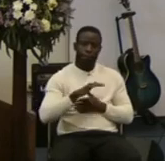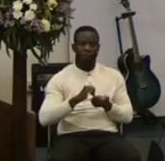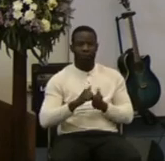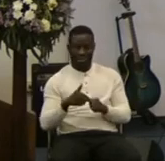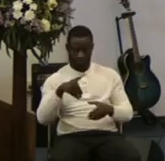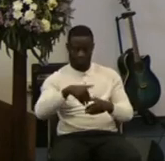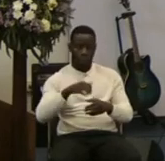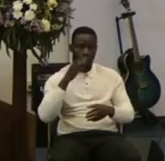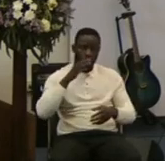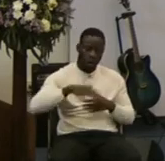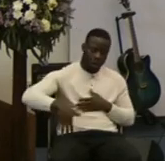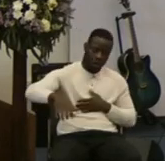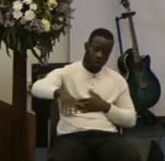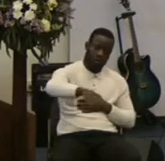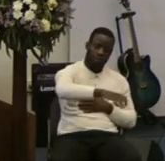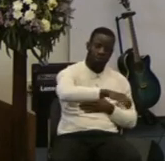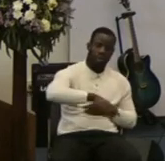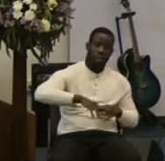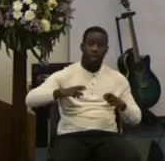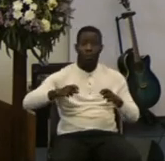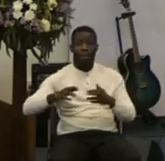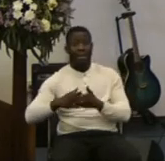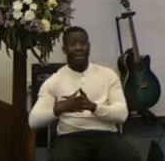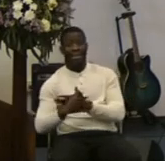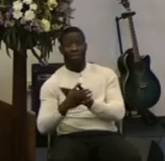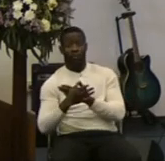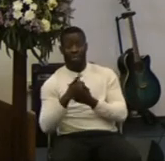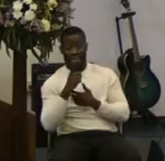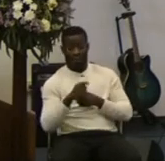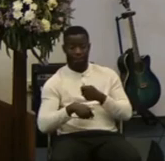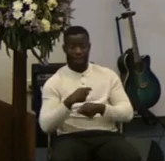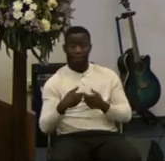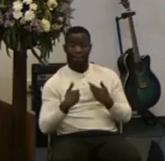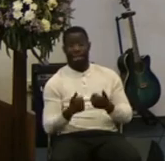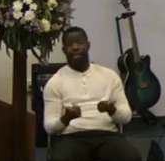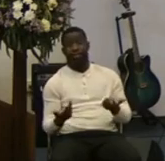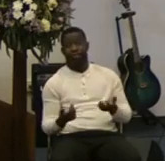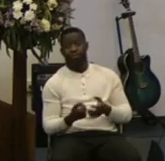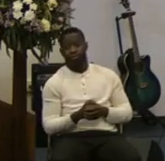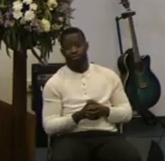lay them by the pool in the hope that it might be their day.